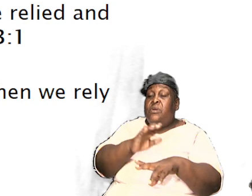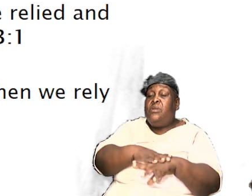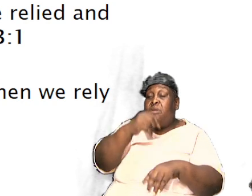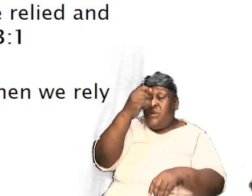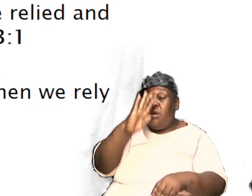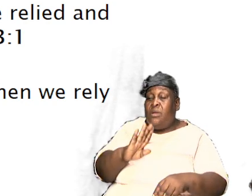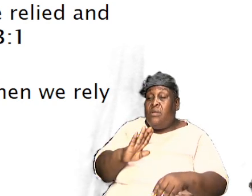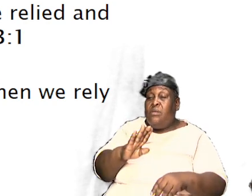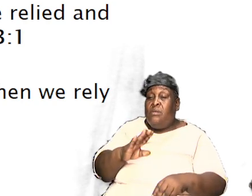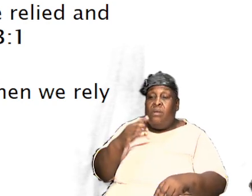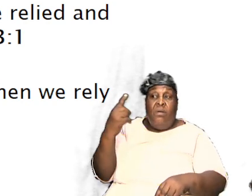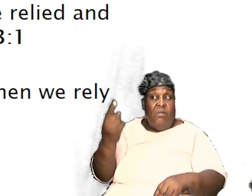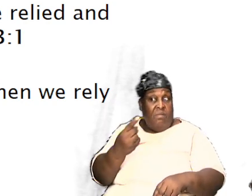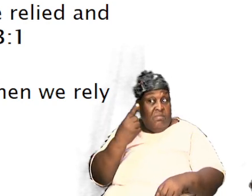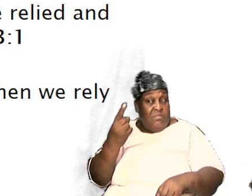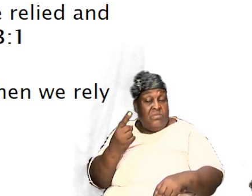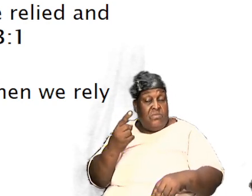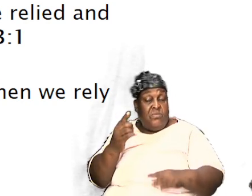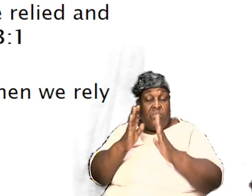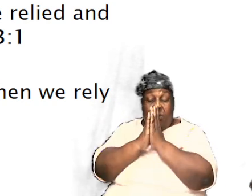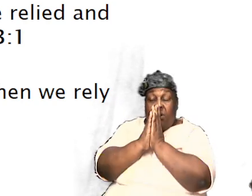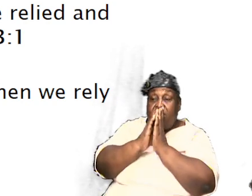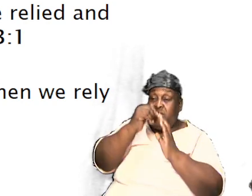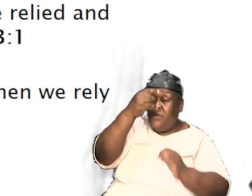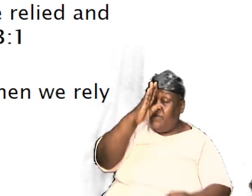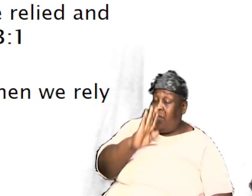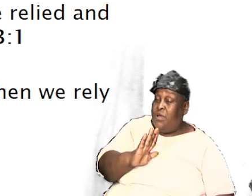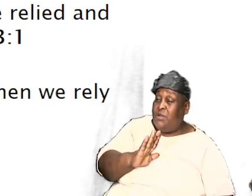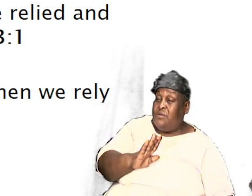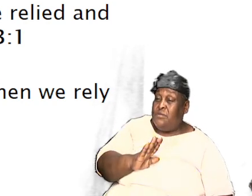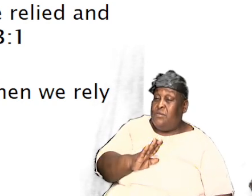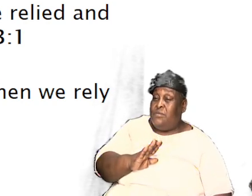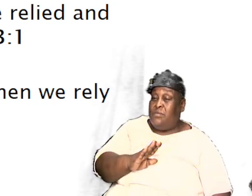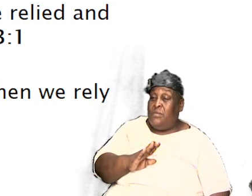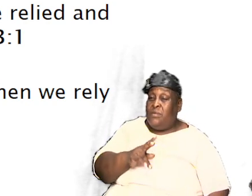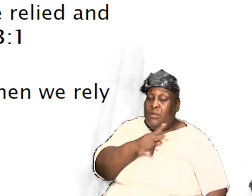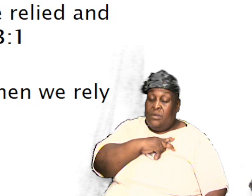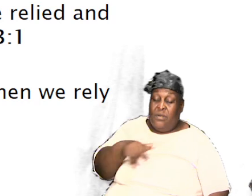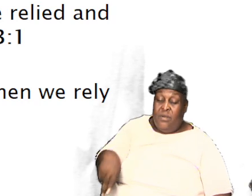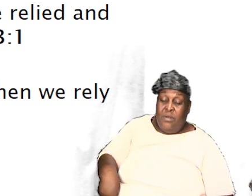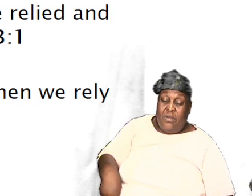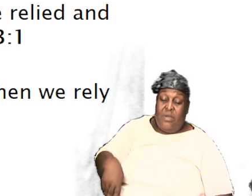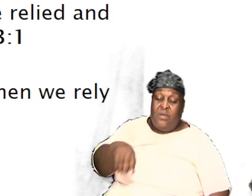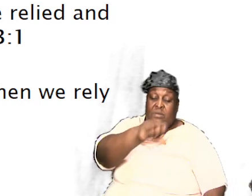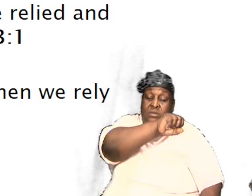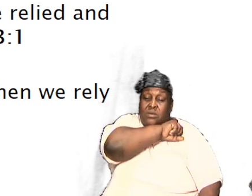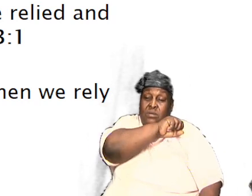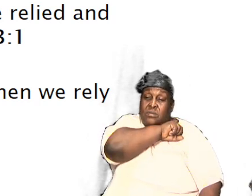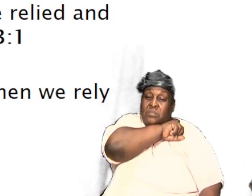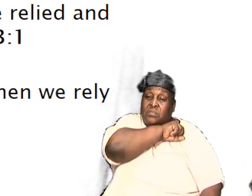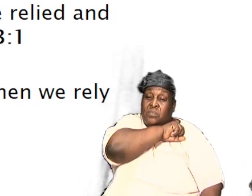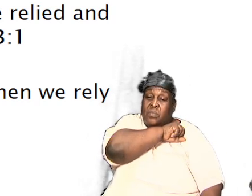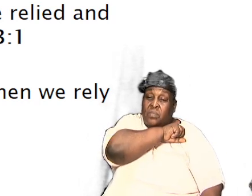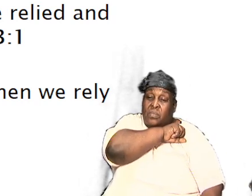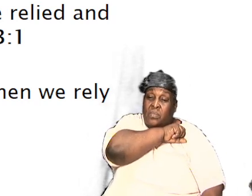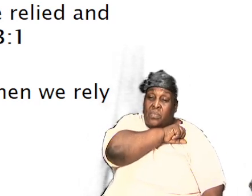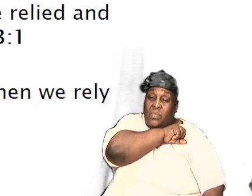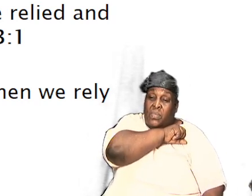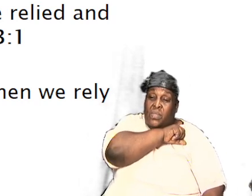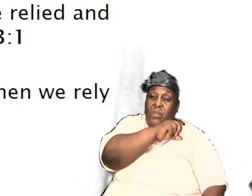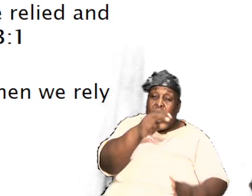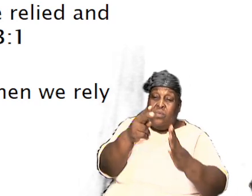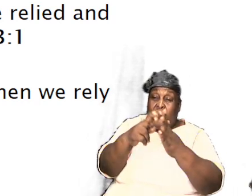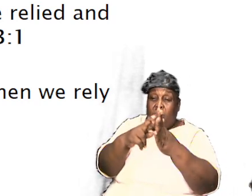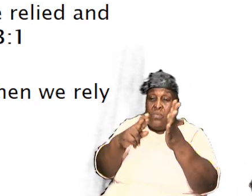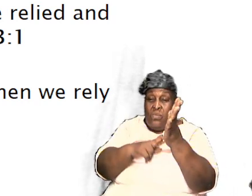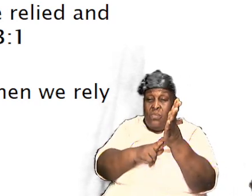Lord. It was told to David at this point in time, King Saul was in ruin. And it